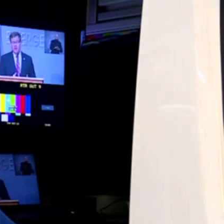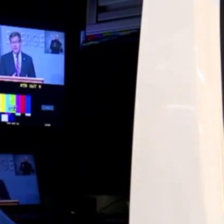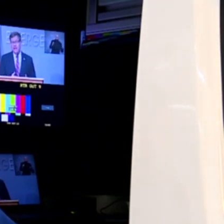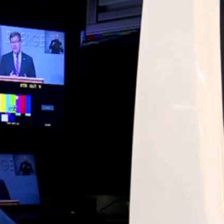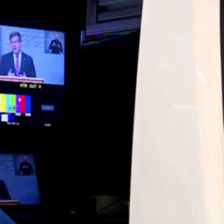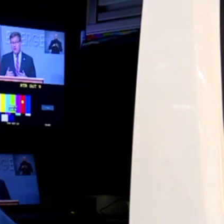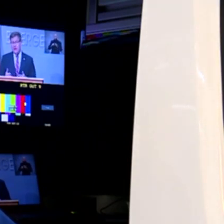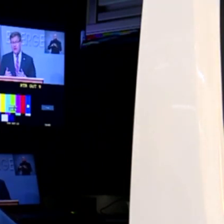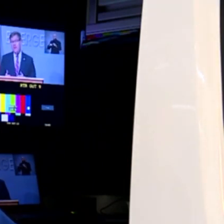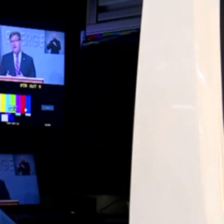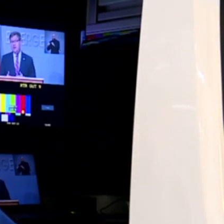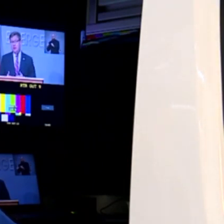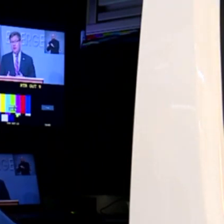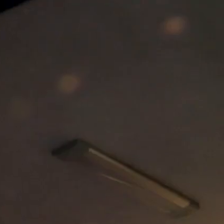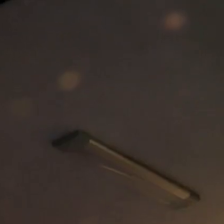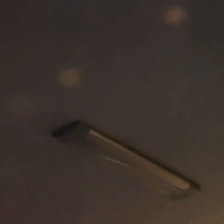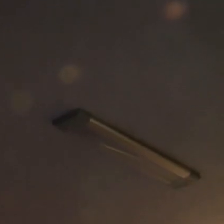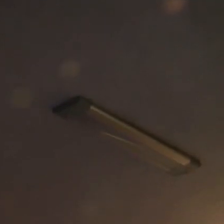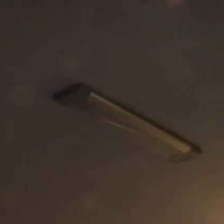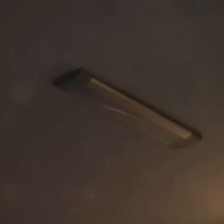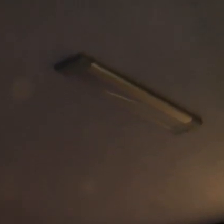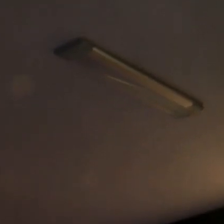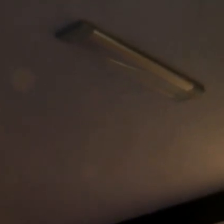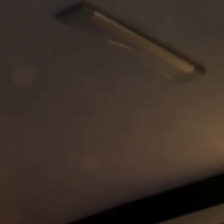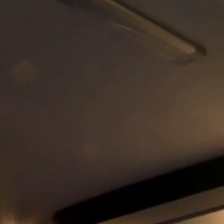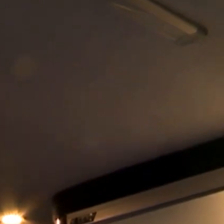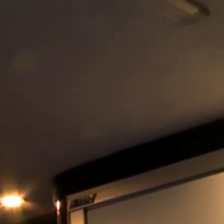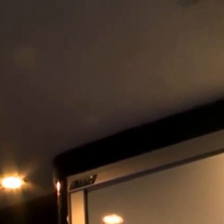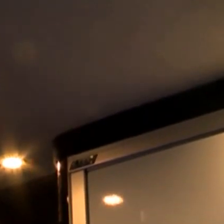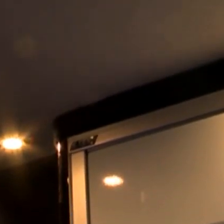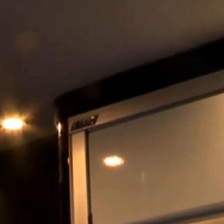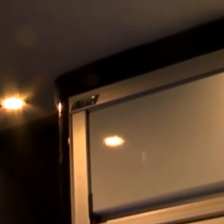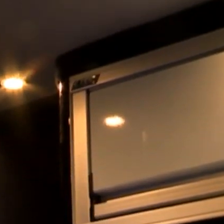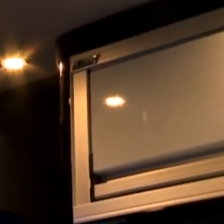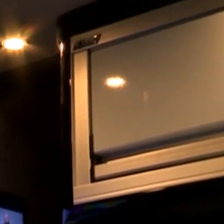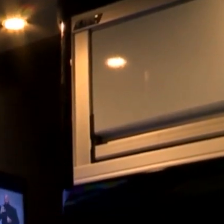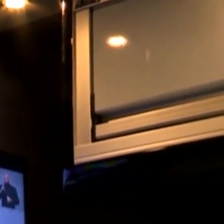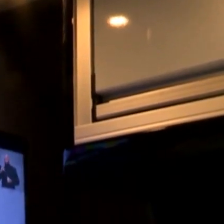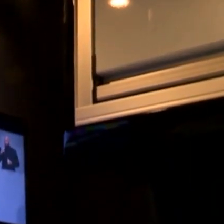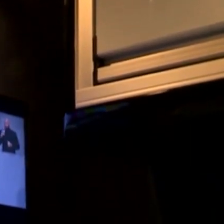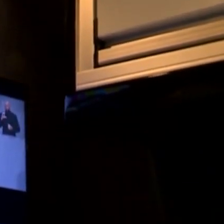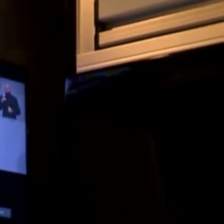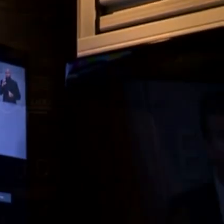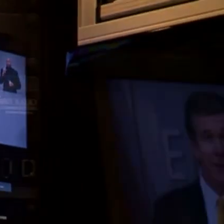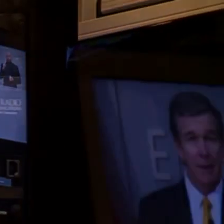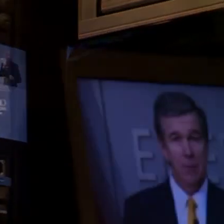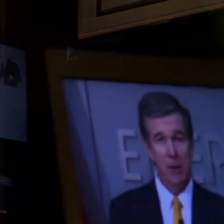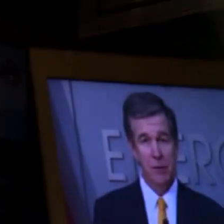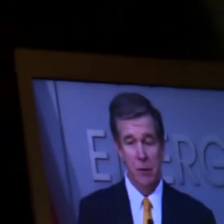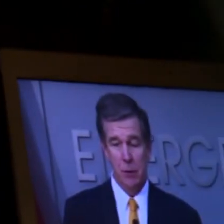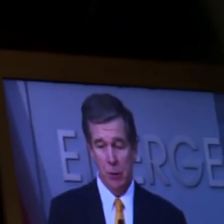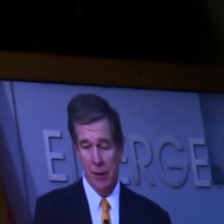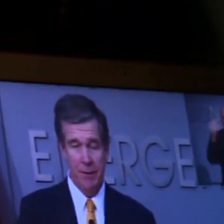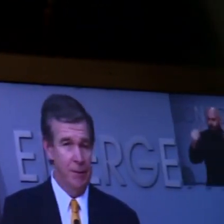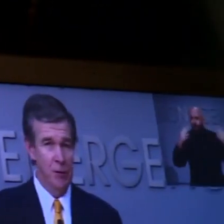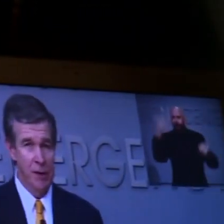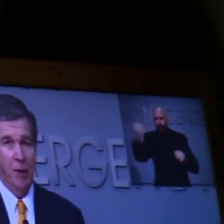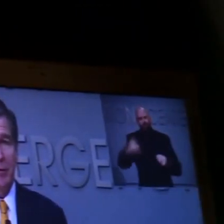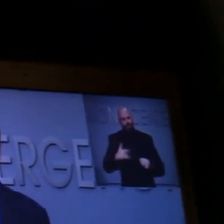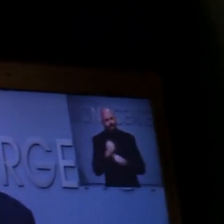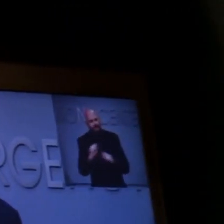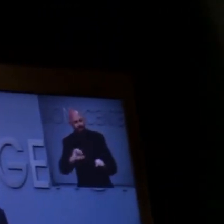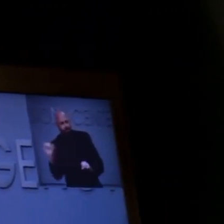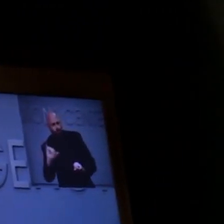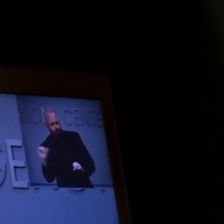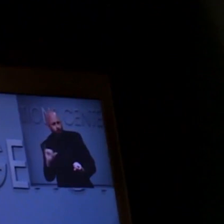of reopening the state could look like. North Carolina Governor Roy Cooper says the emergency funding and the two bills signed into law today are